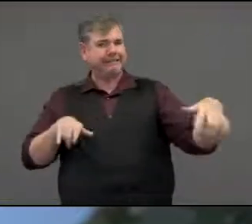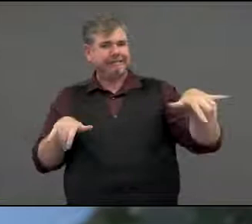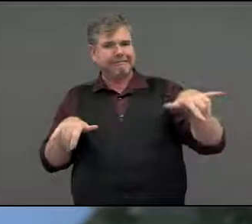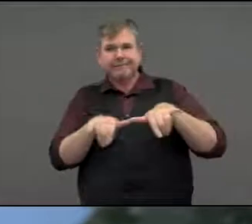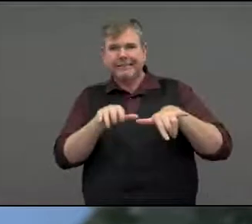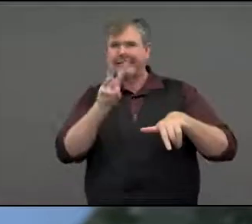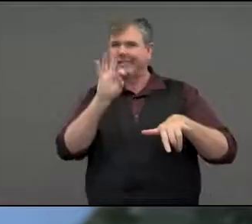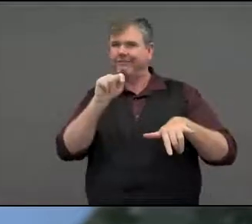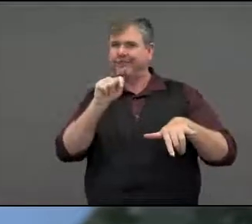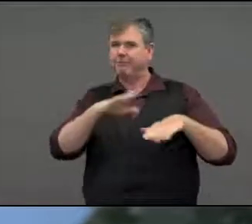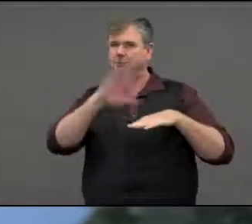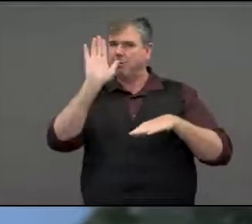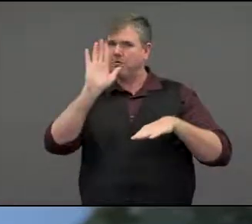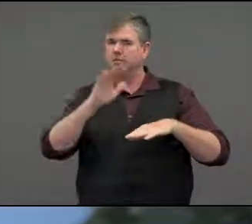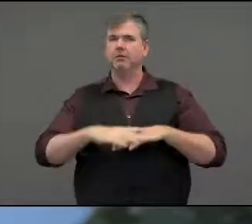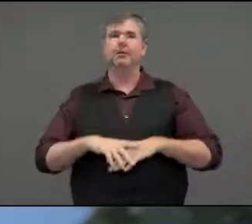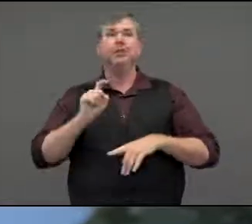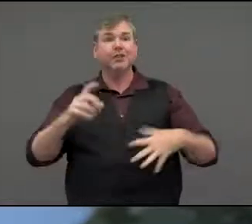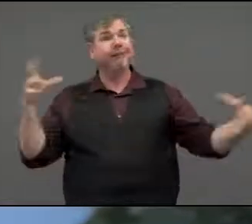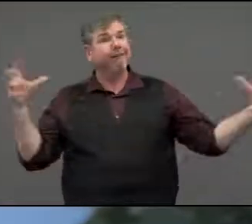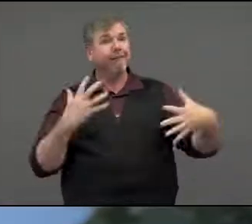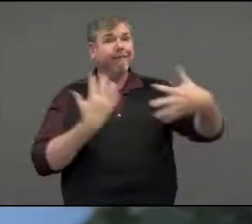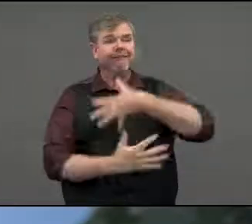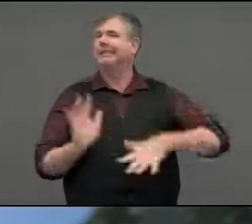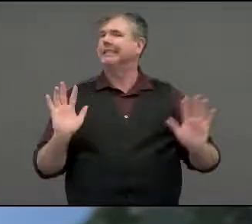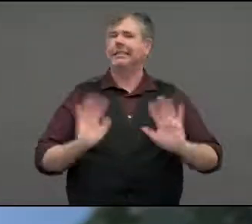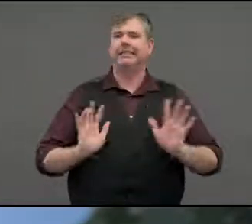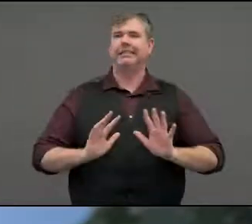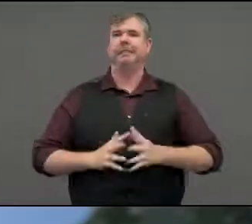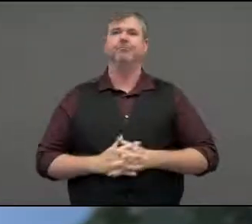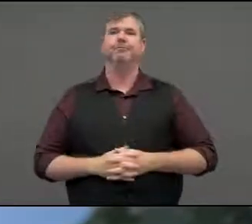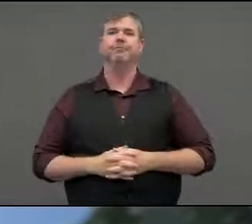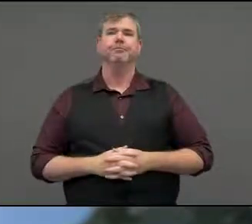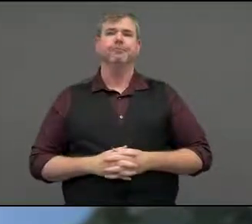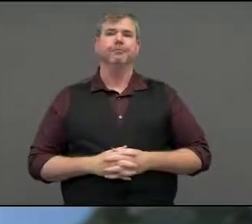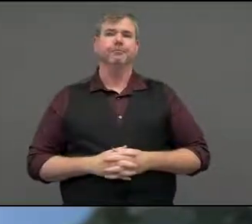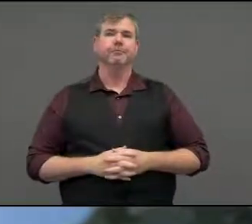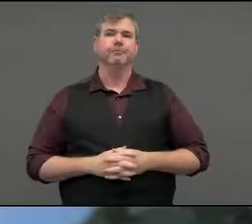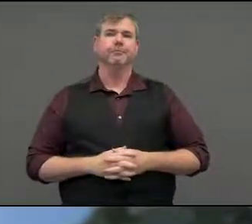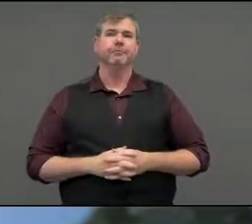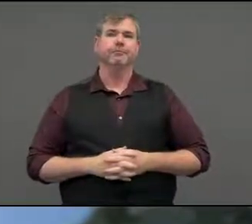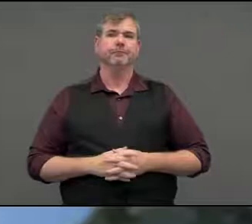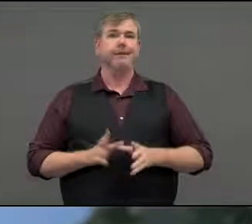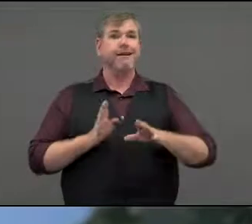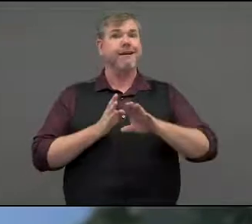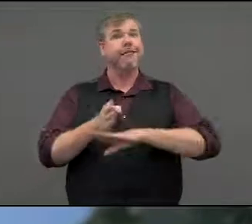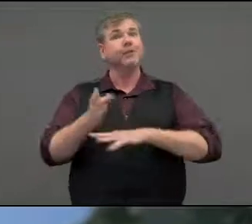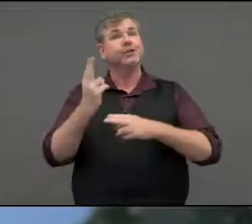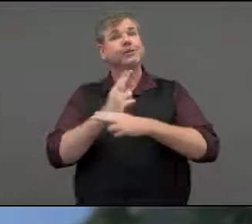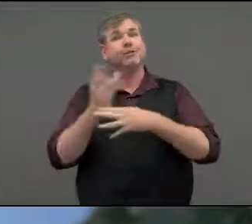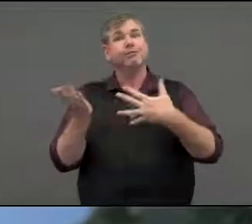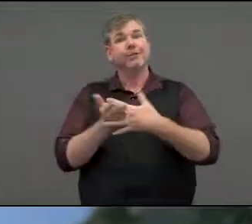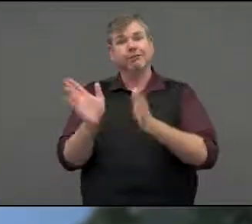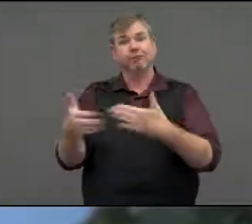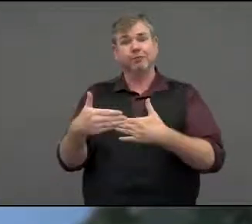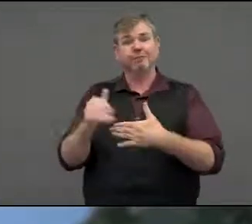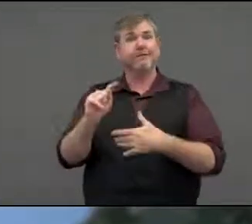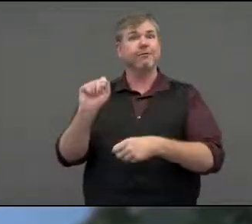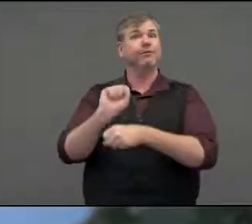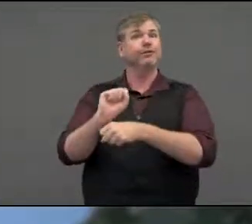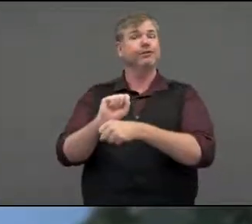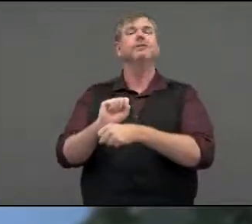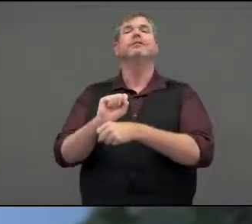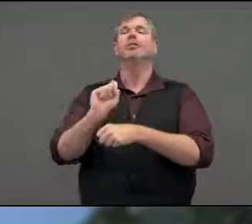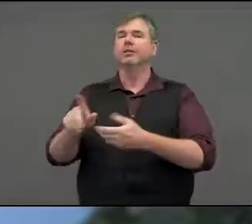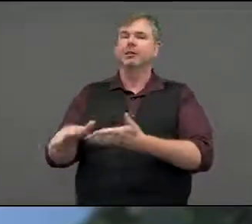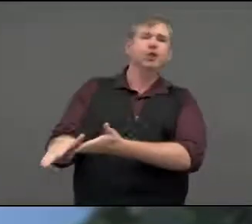should be sanitized appropriately after every use as well too. If people want to eat their lunch at their work